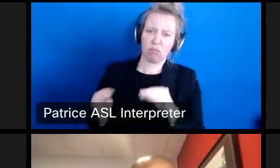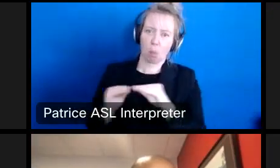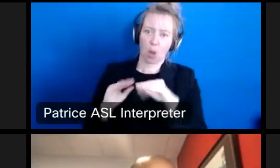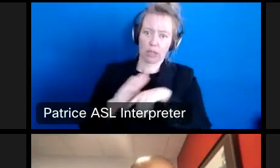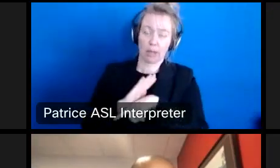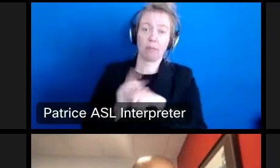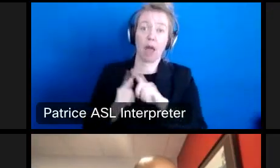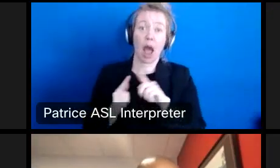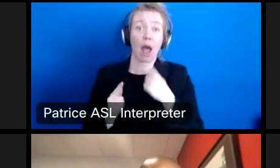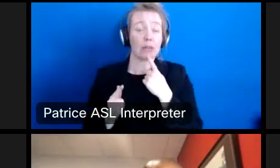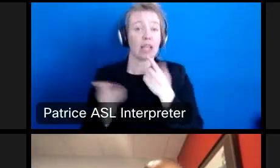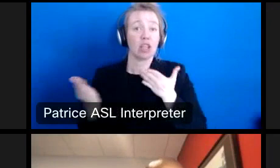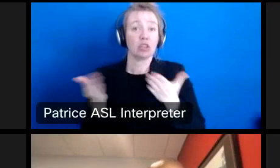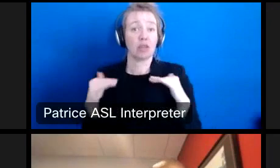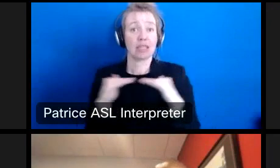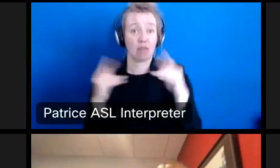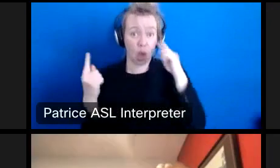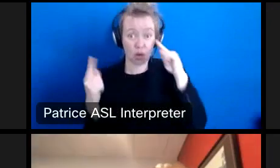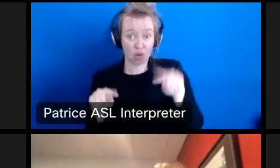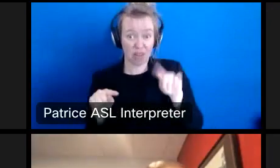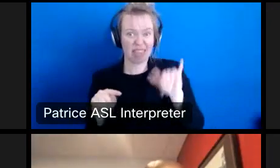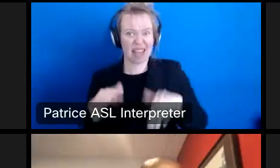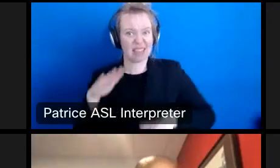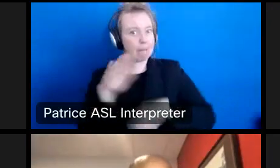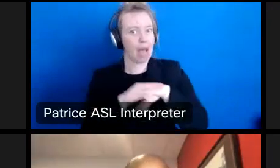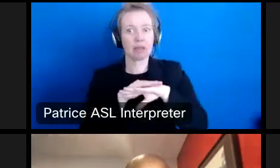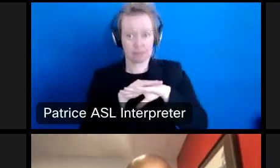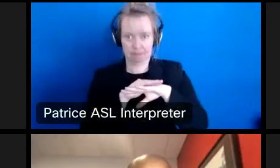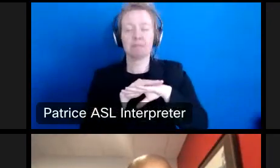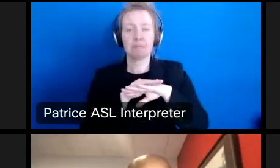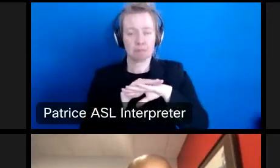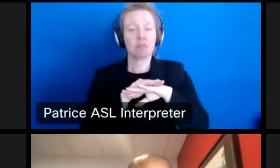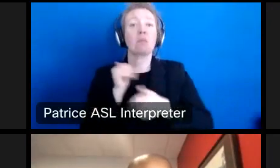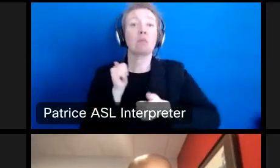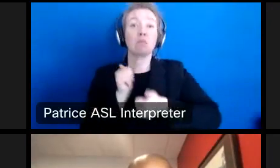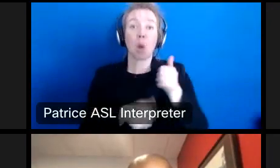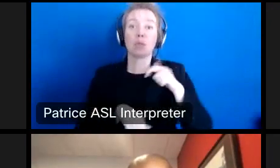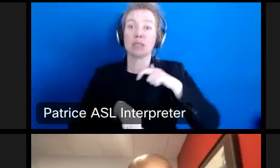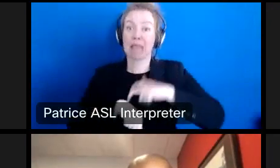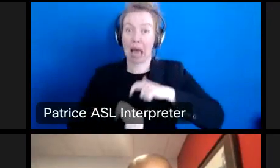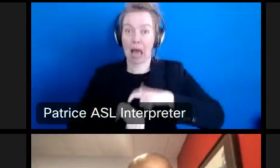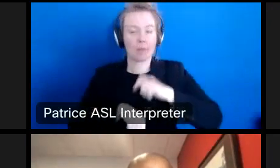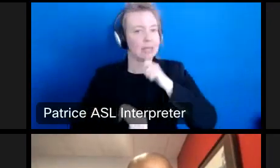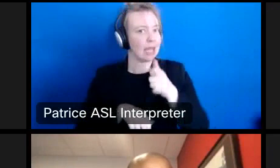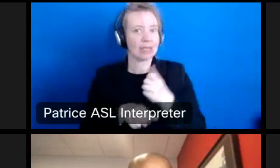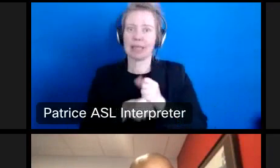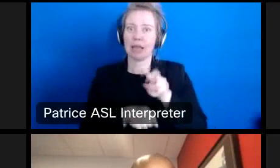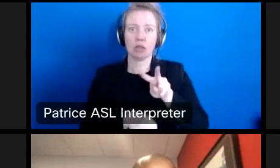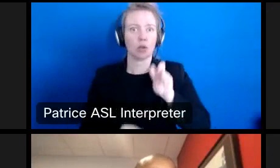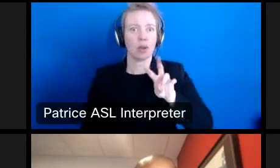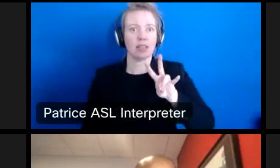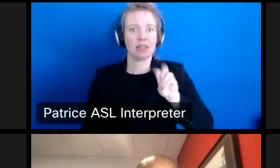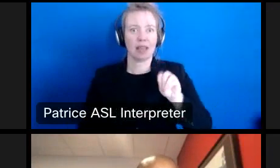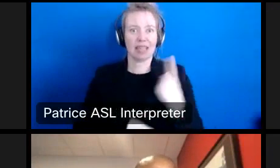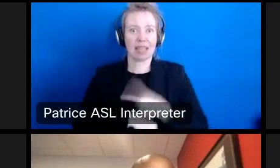is that the service level agreement, that's the maximum. In most instances, it does not take 270 days for us to